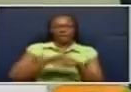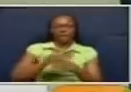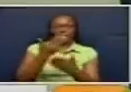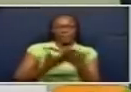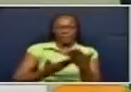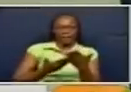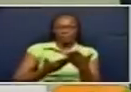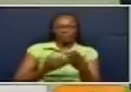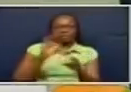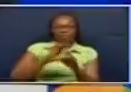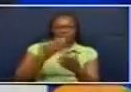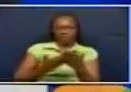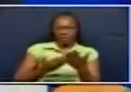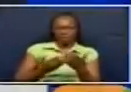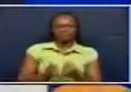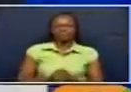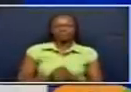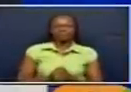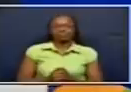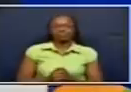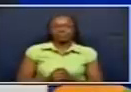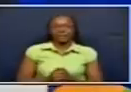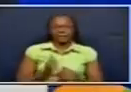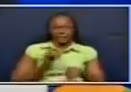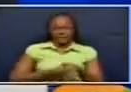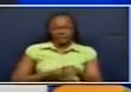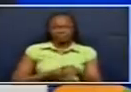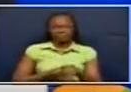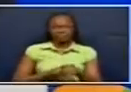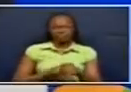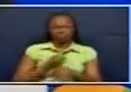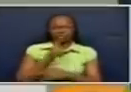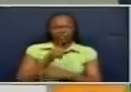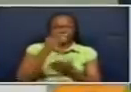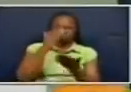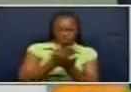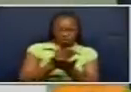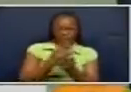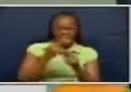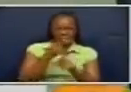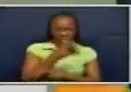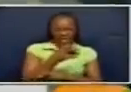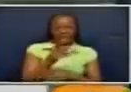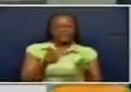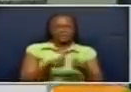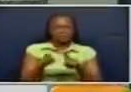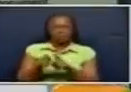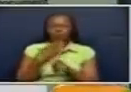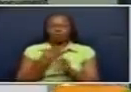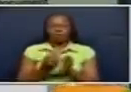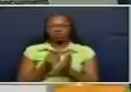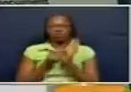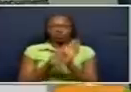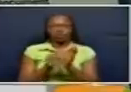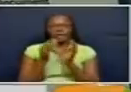vote. Now, after she has been identified successfully, we also want to show you if she tries